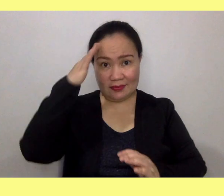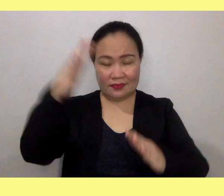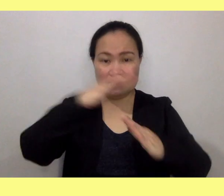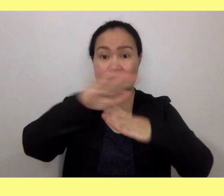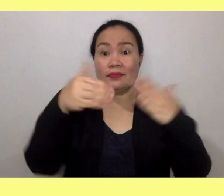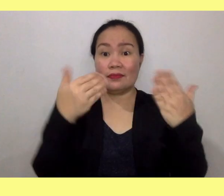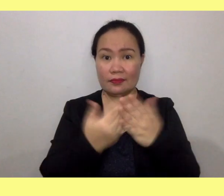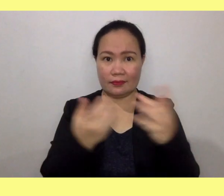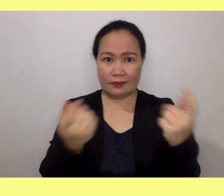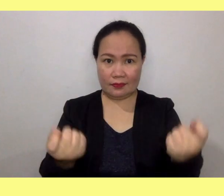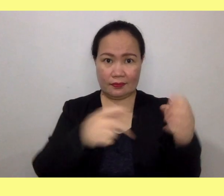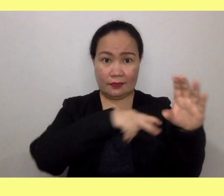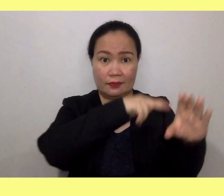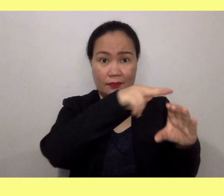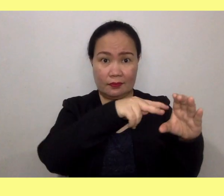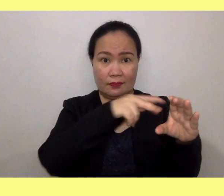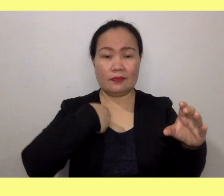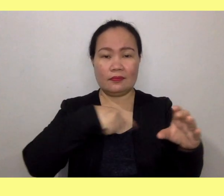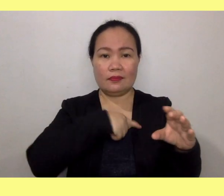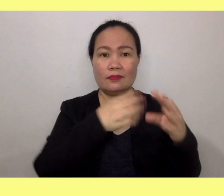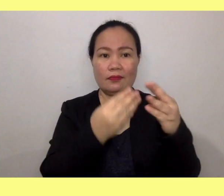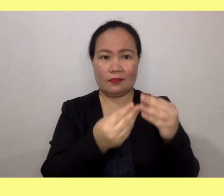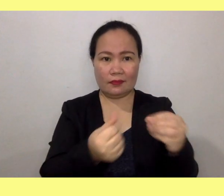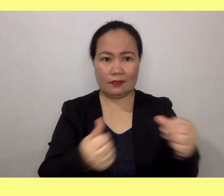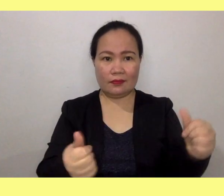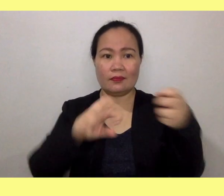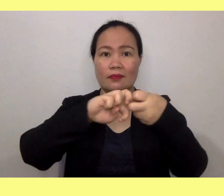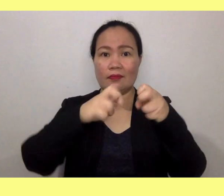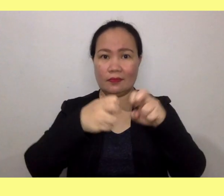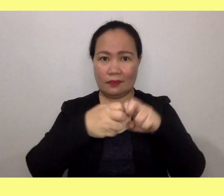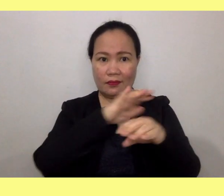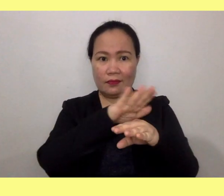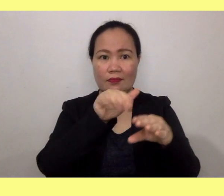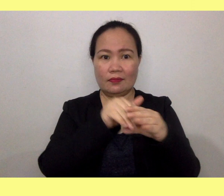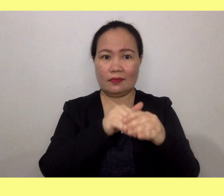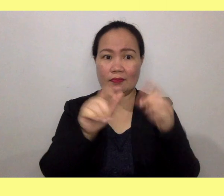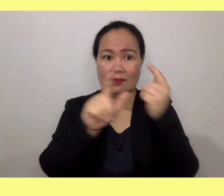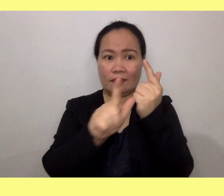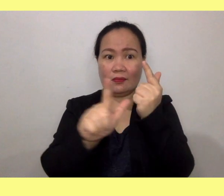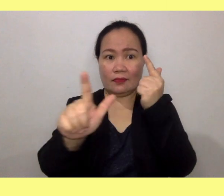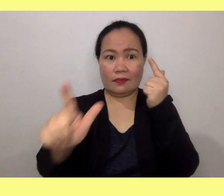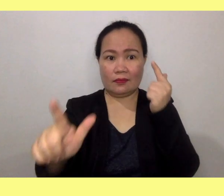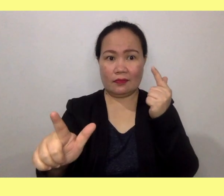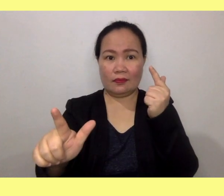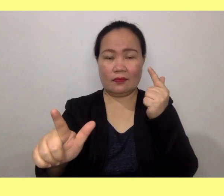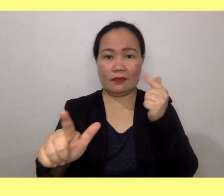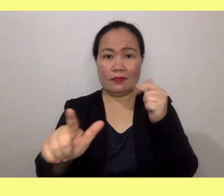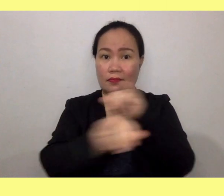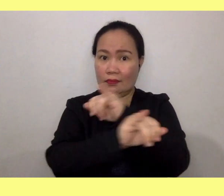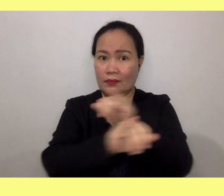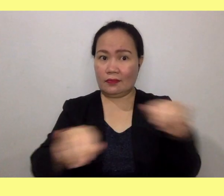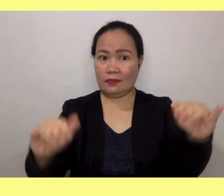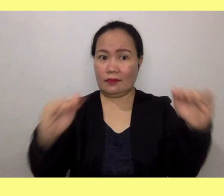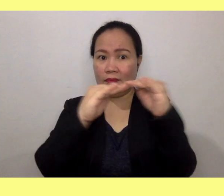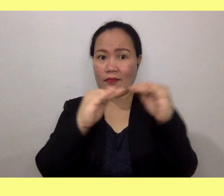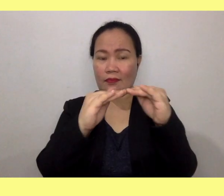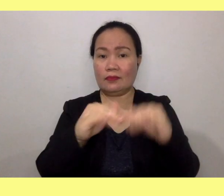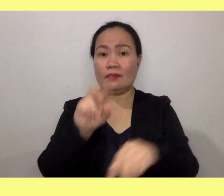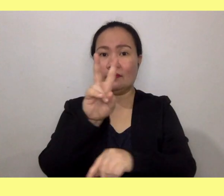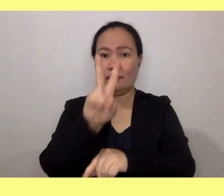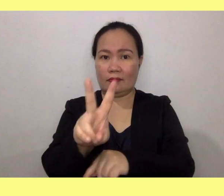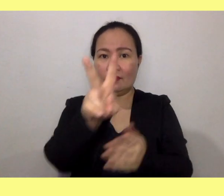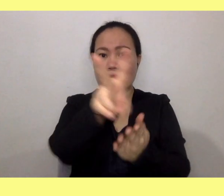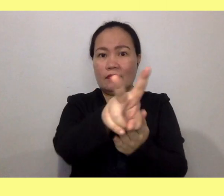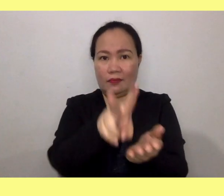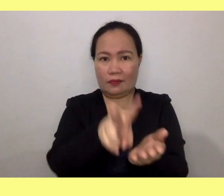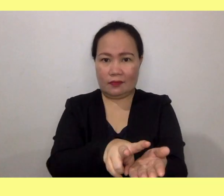Hi mga kawaw math, in this video we will solve problems involving linear equations and linear inequalities in two